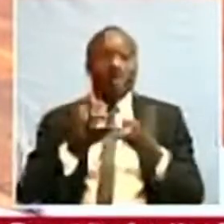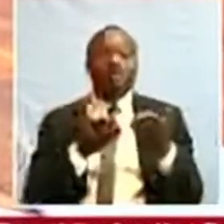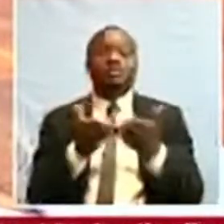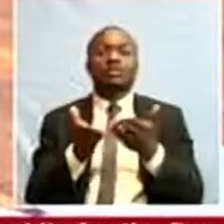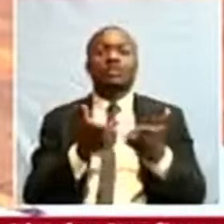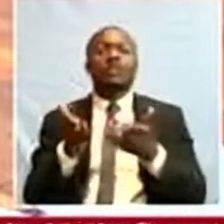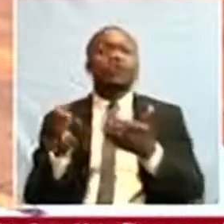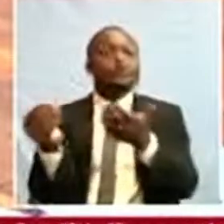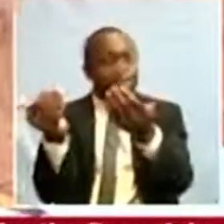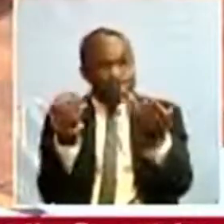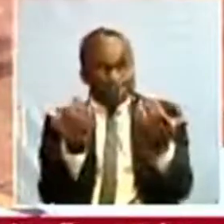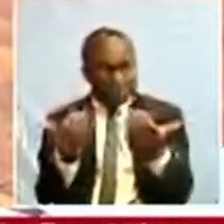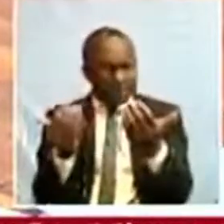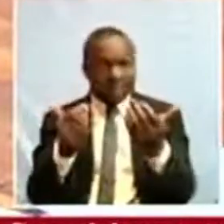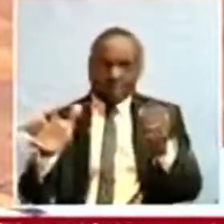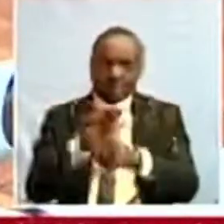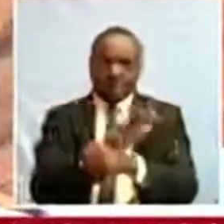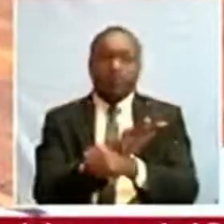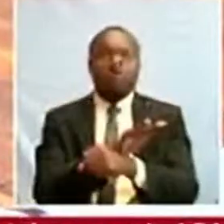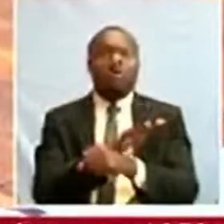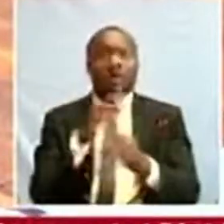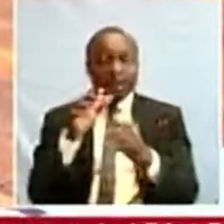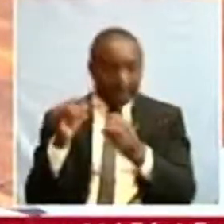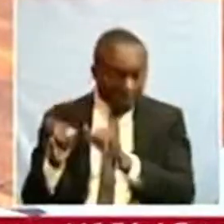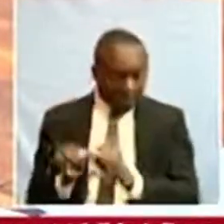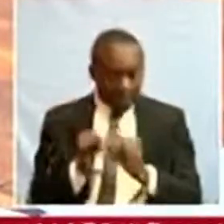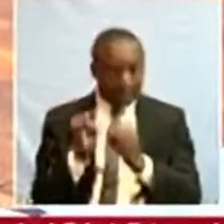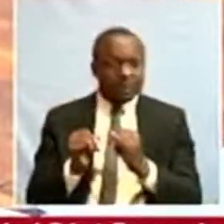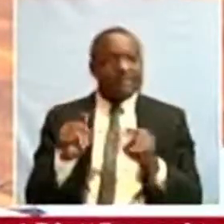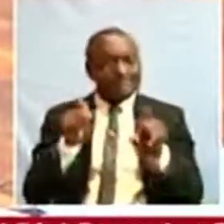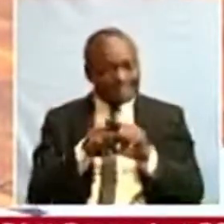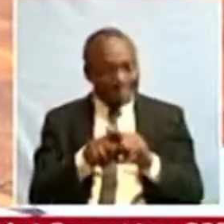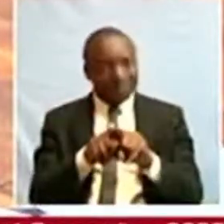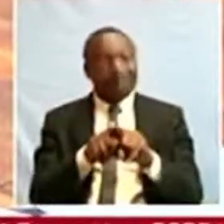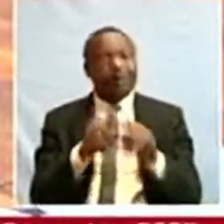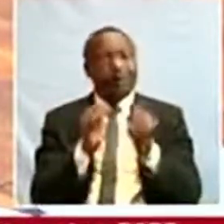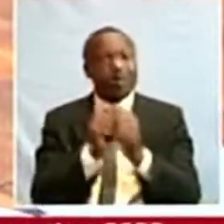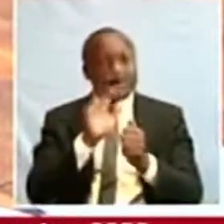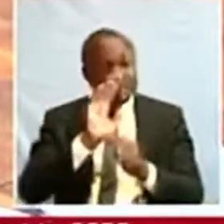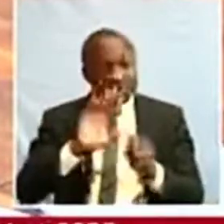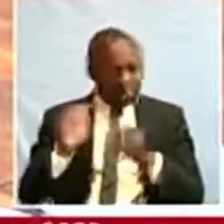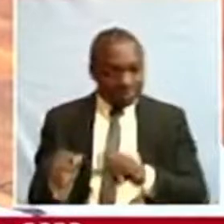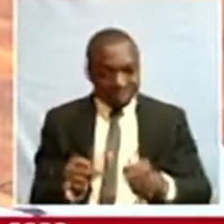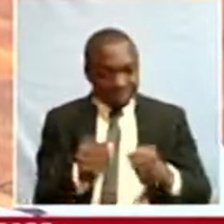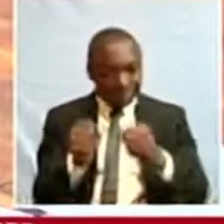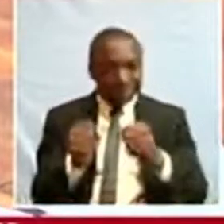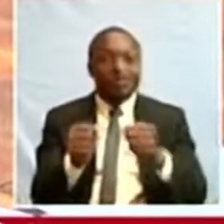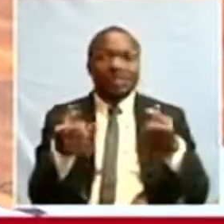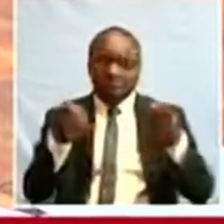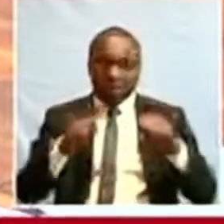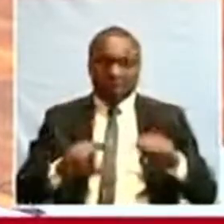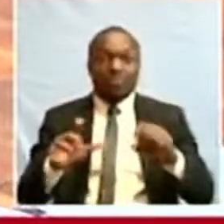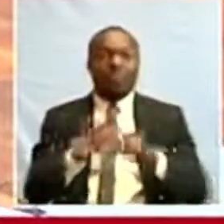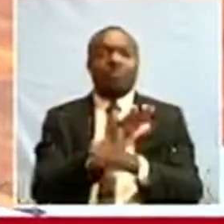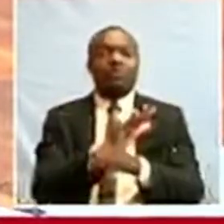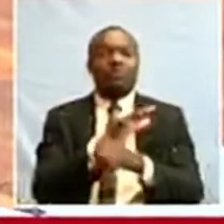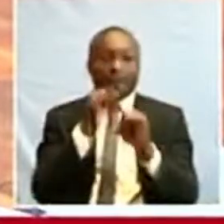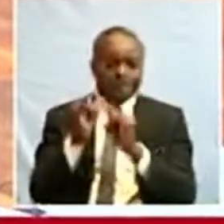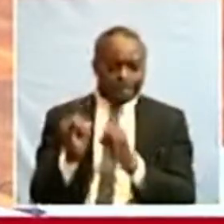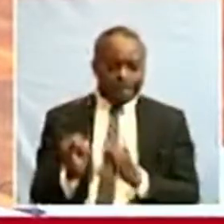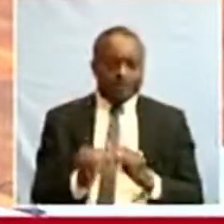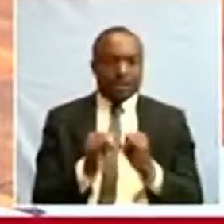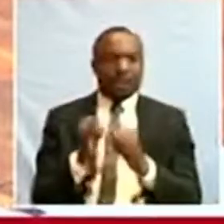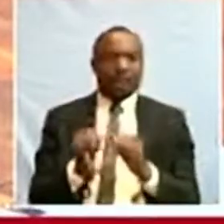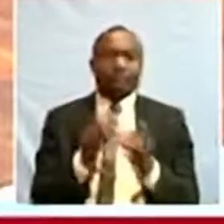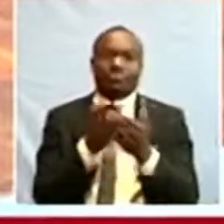been fully implemented. So it's the same issue with your system. We want to know when it will be fully implemented. You can proceed, PS.